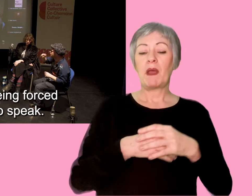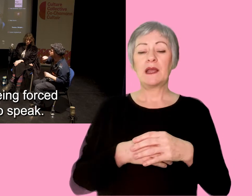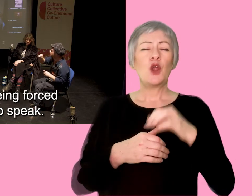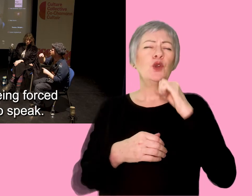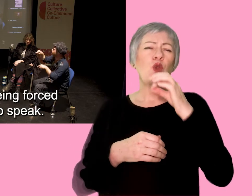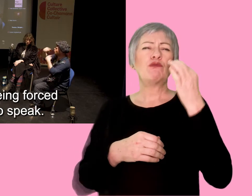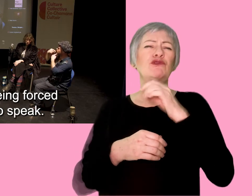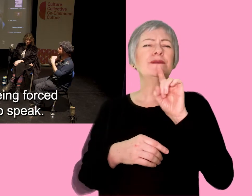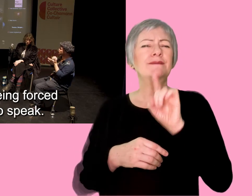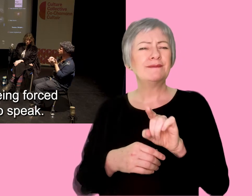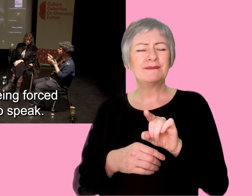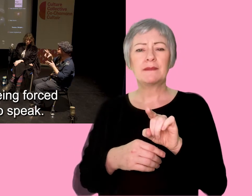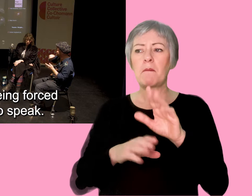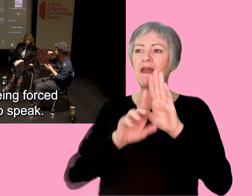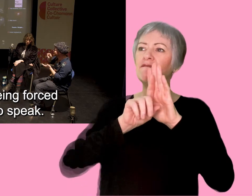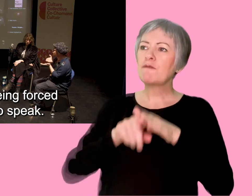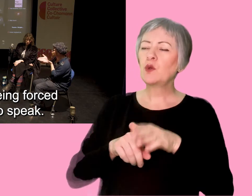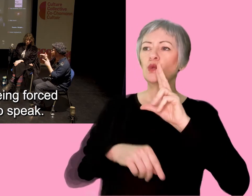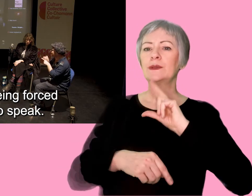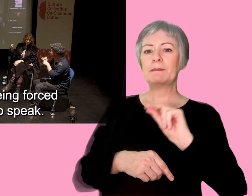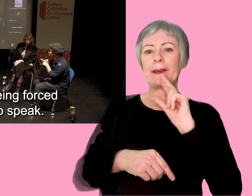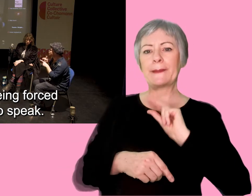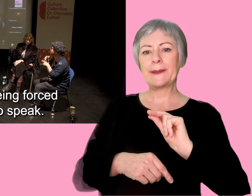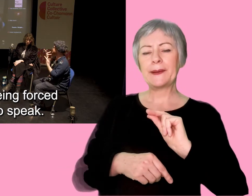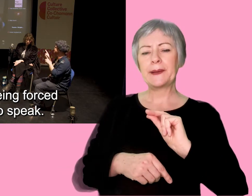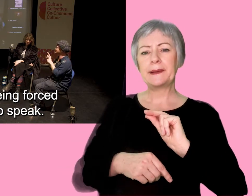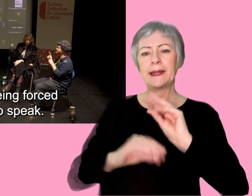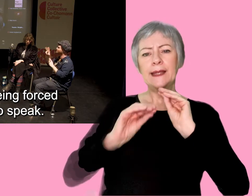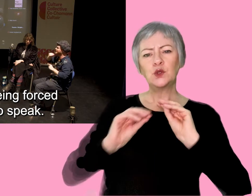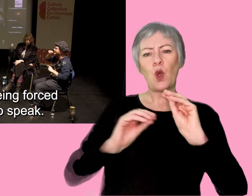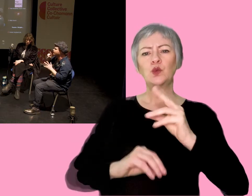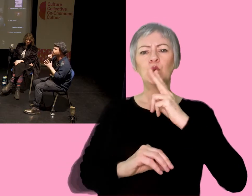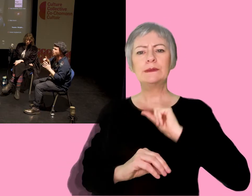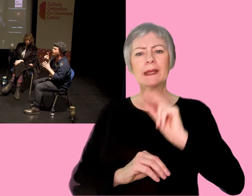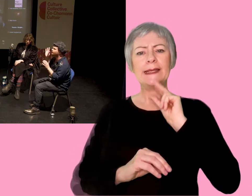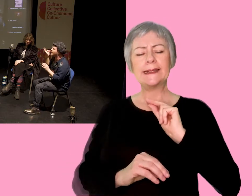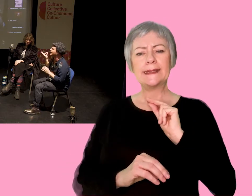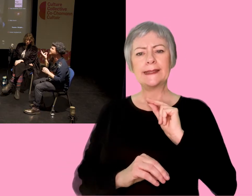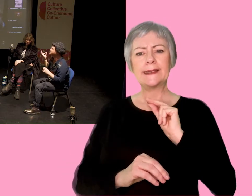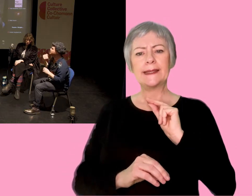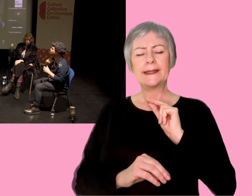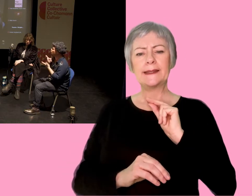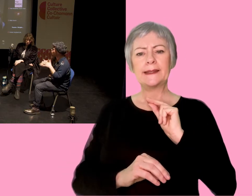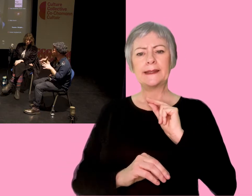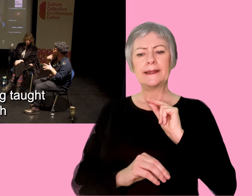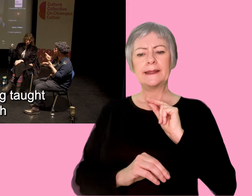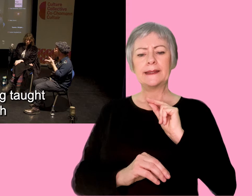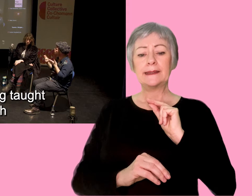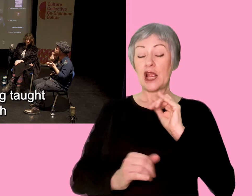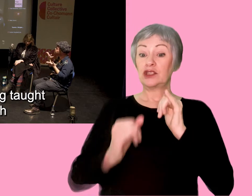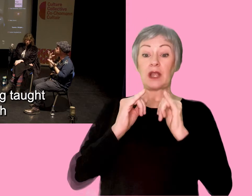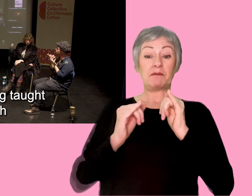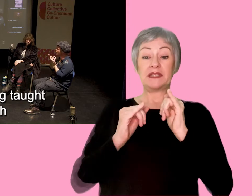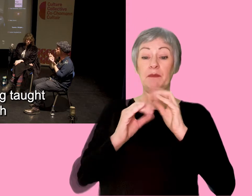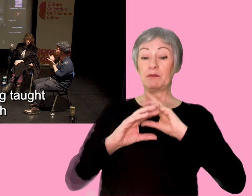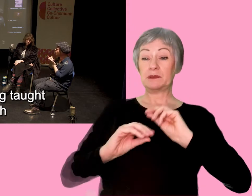not just that, but then being forced to speak and taught to speak. sometimes even